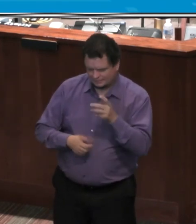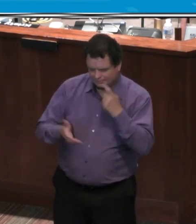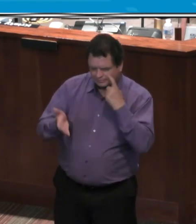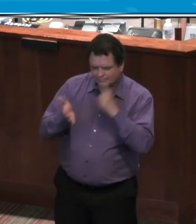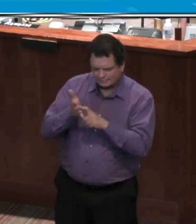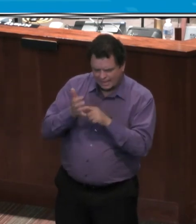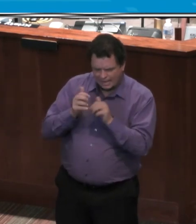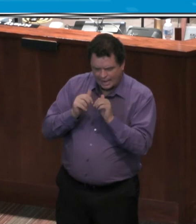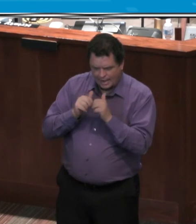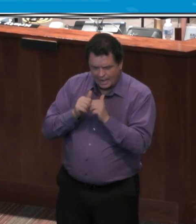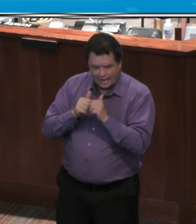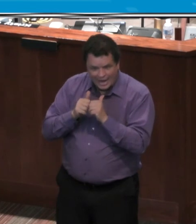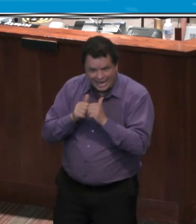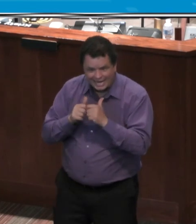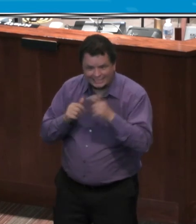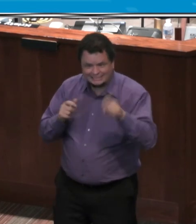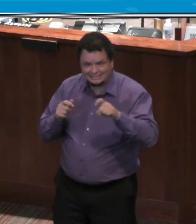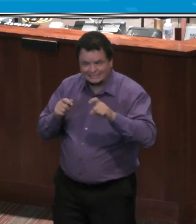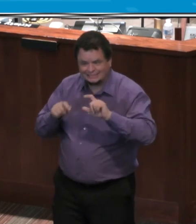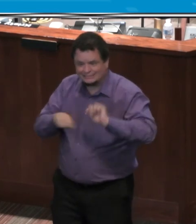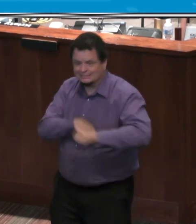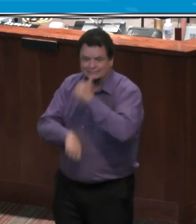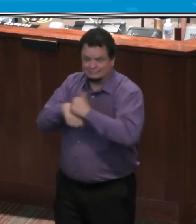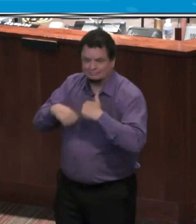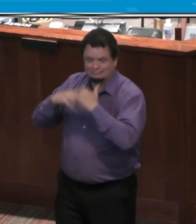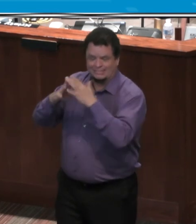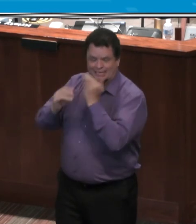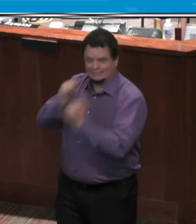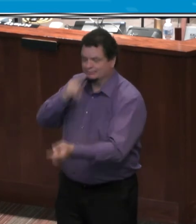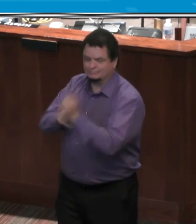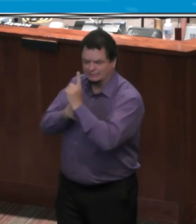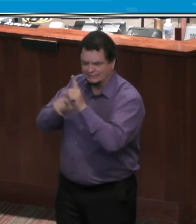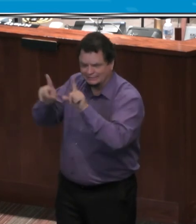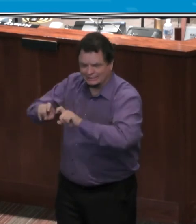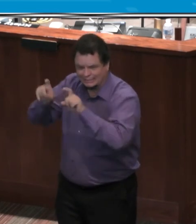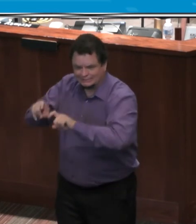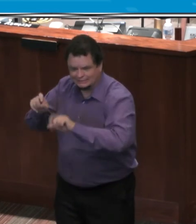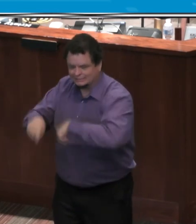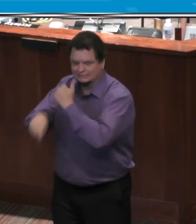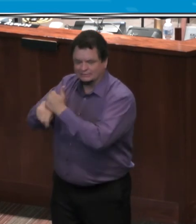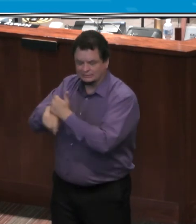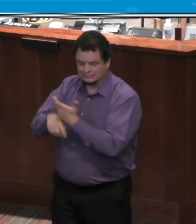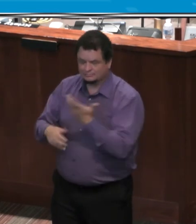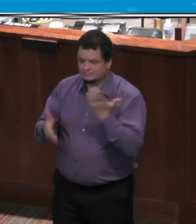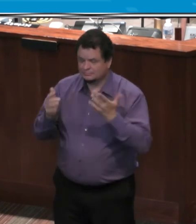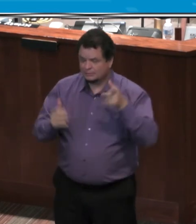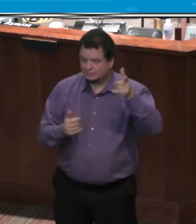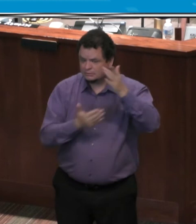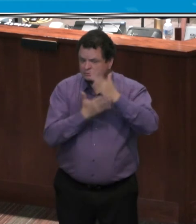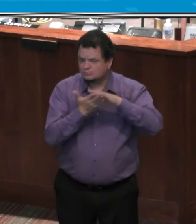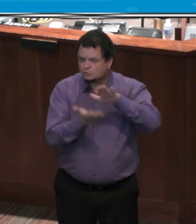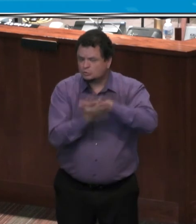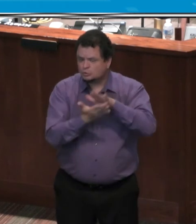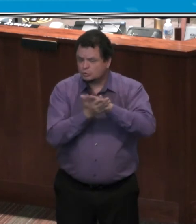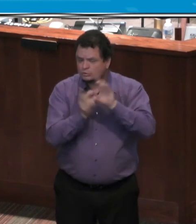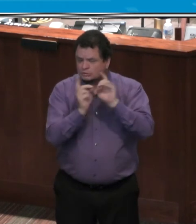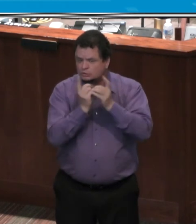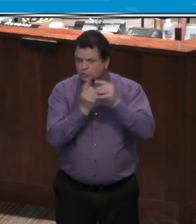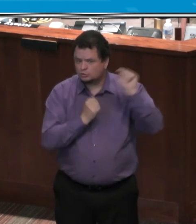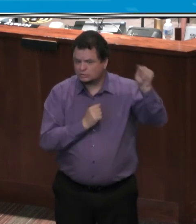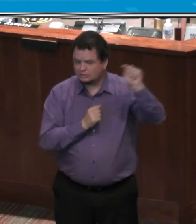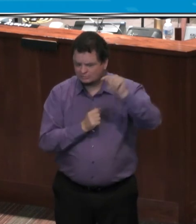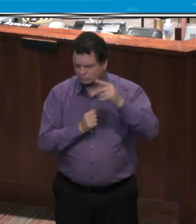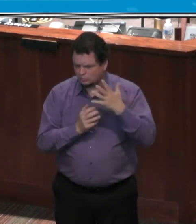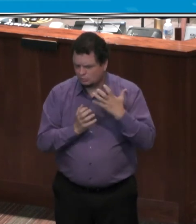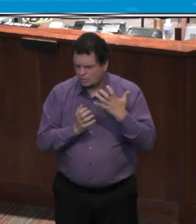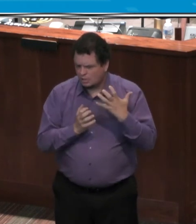approached by school systems about how we can help them with testing, and we will be exploring those options with the school